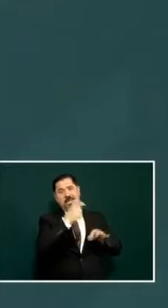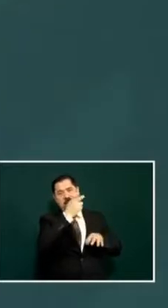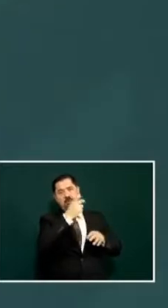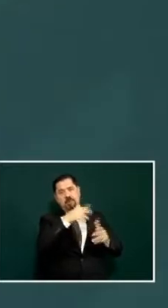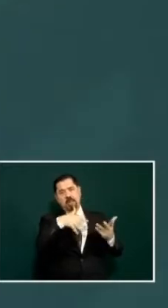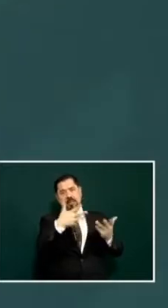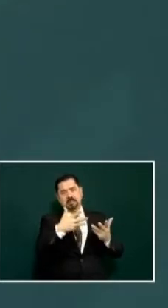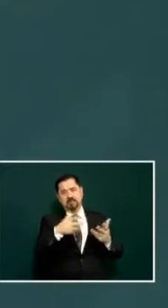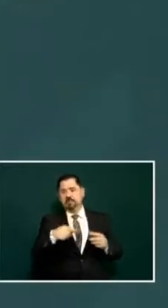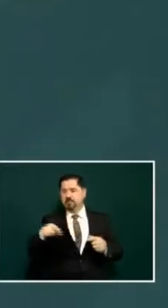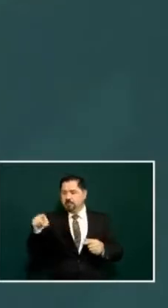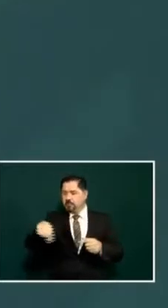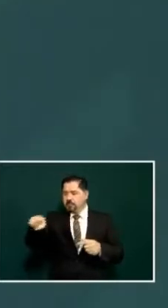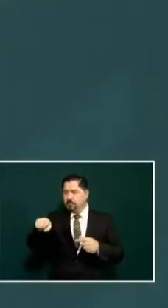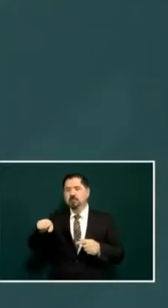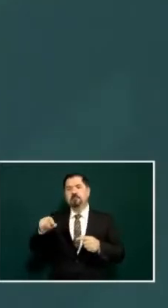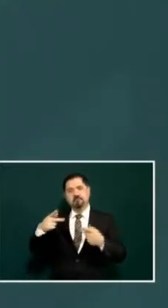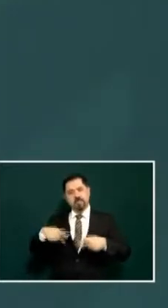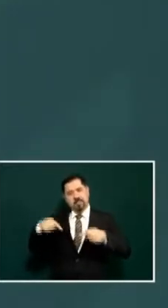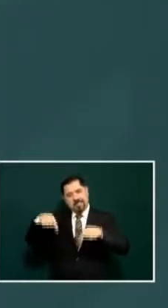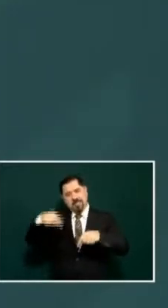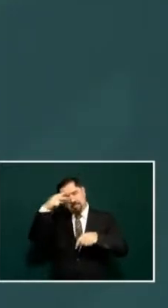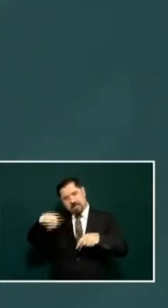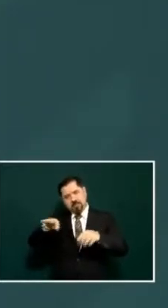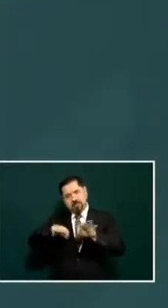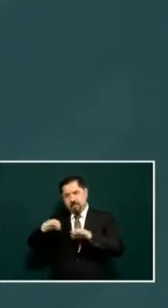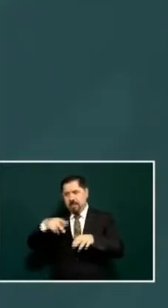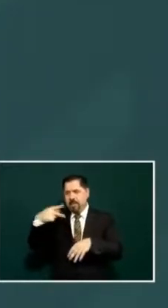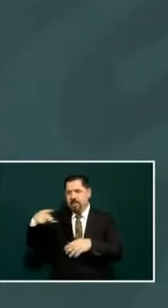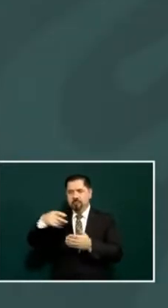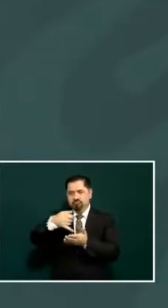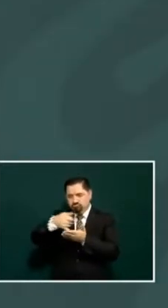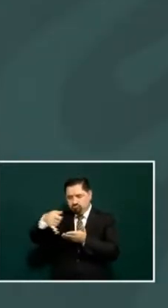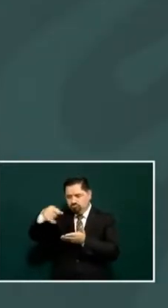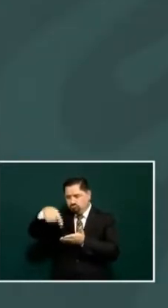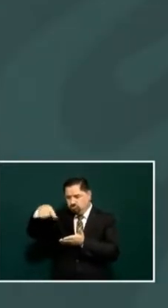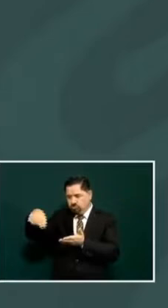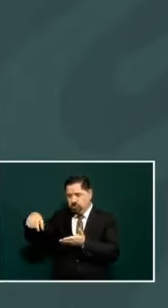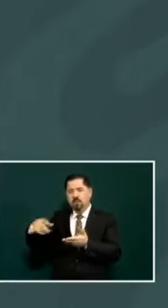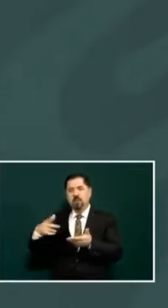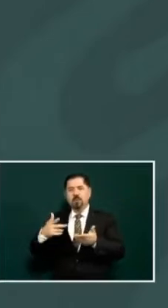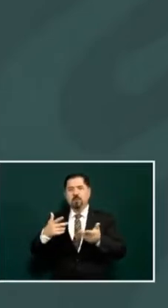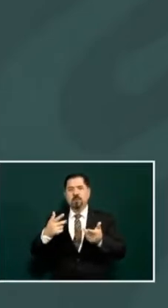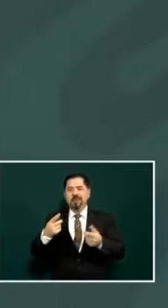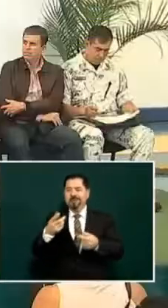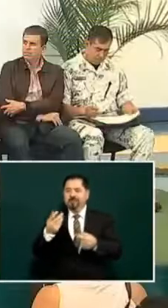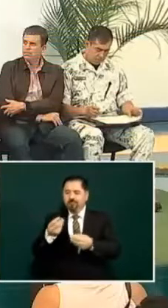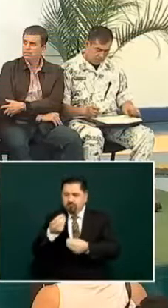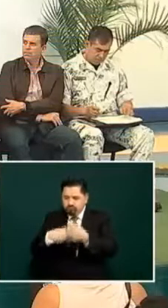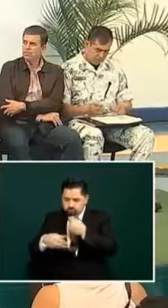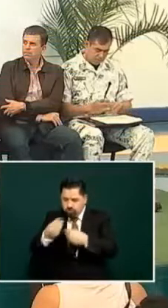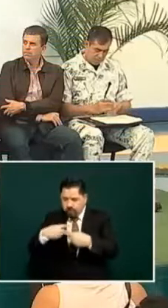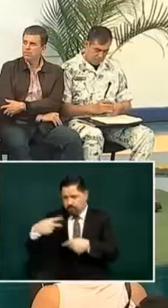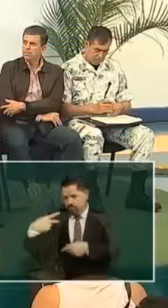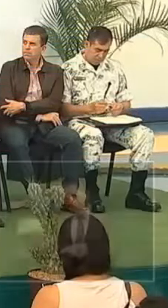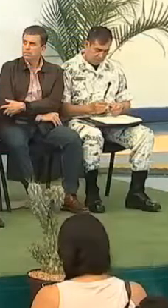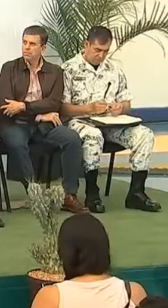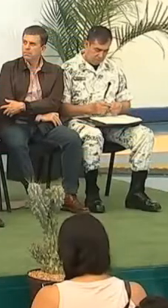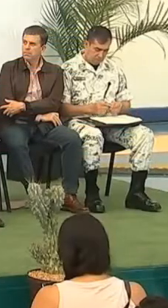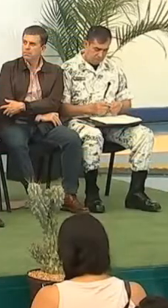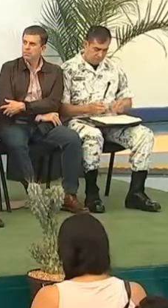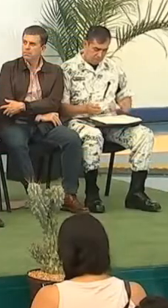may in Mexico shop working people and they plan they produce their own